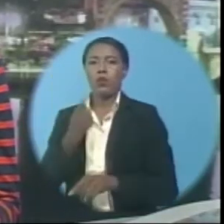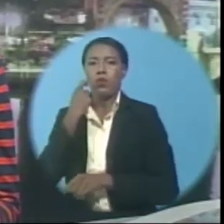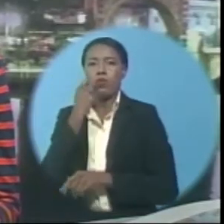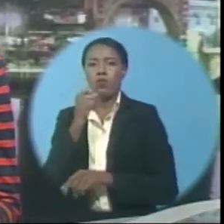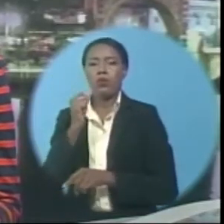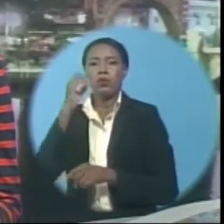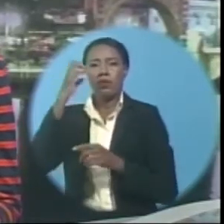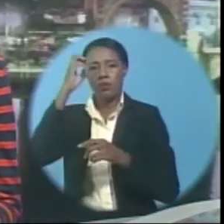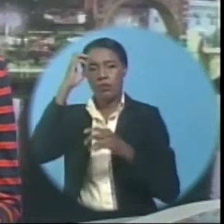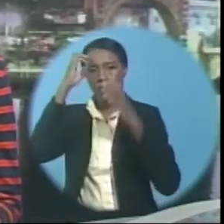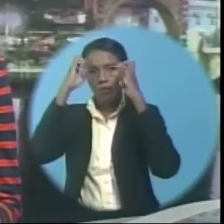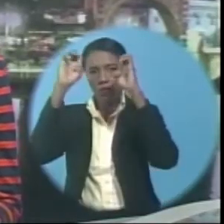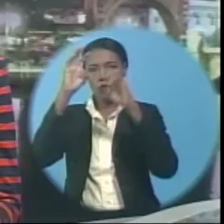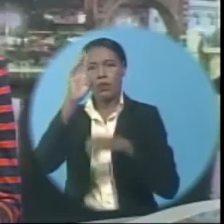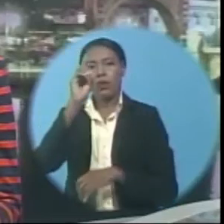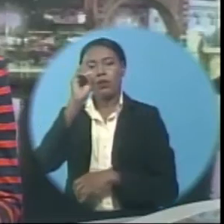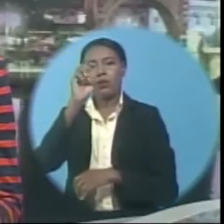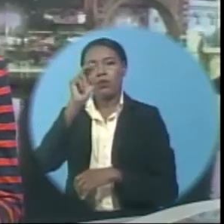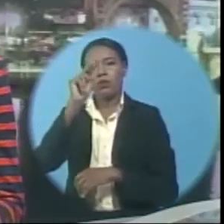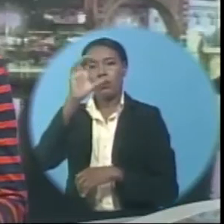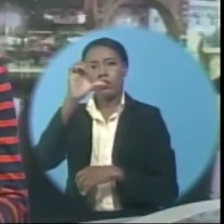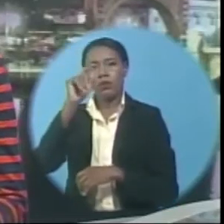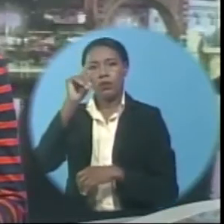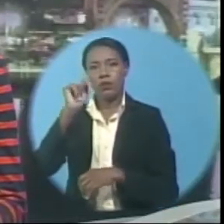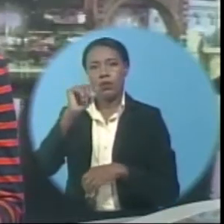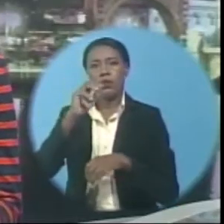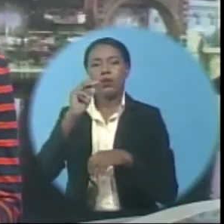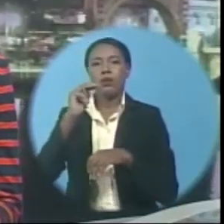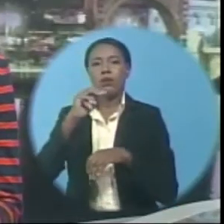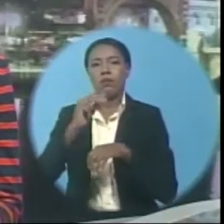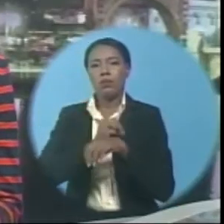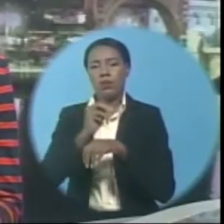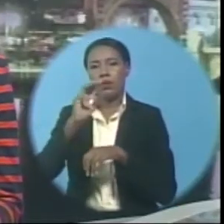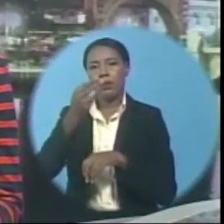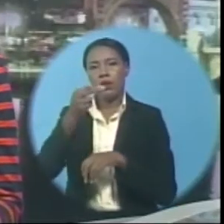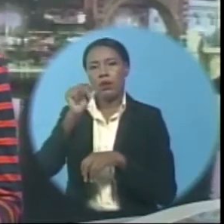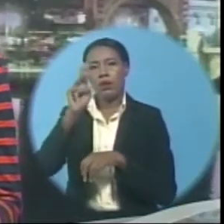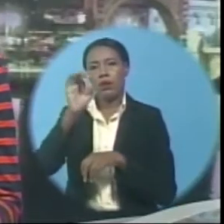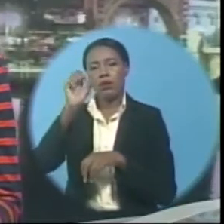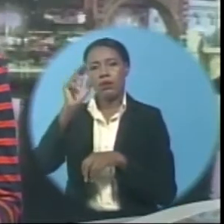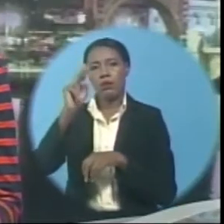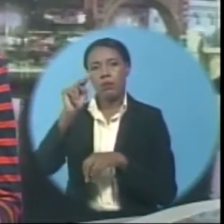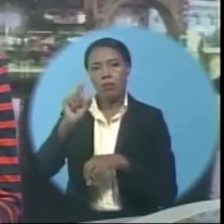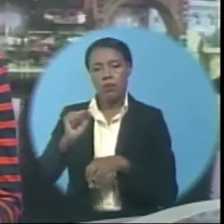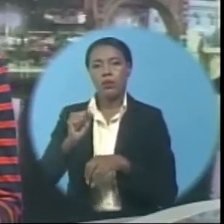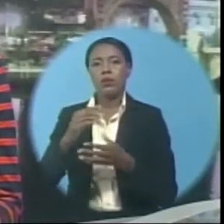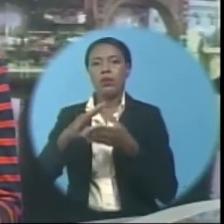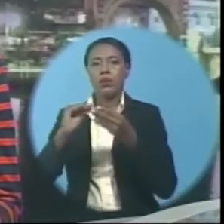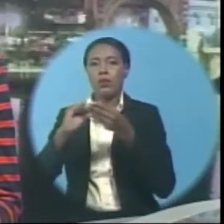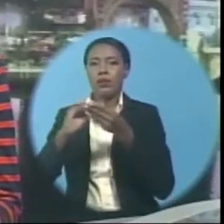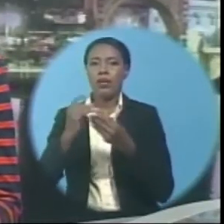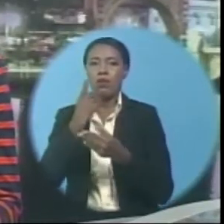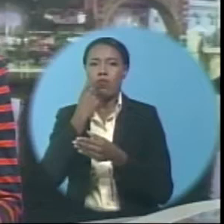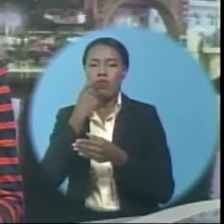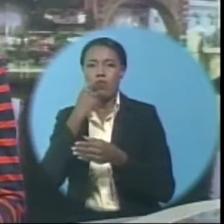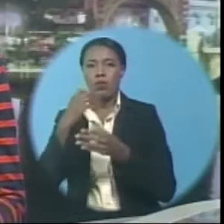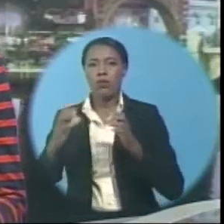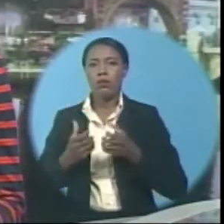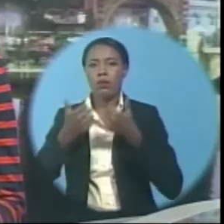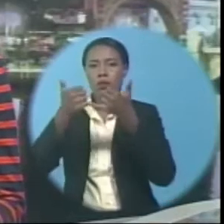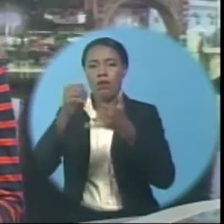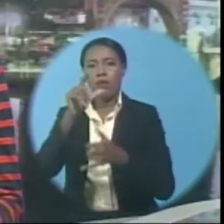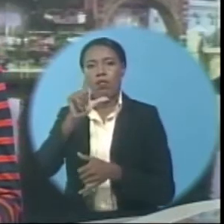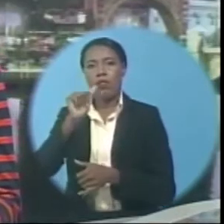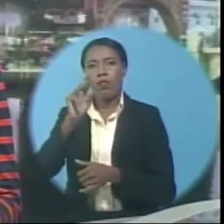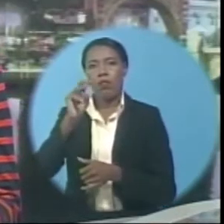the Education Ministry, Senator Harcourt Husbands, during a ceremony for winners of the Lawson Weeks Educational Scholarship. We